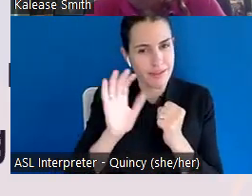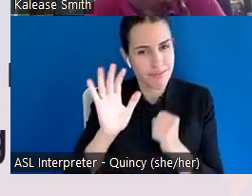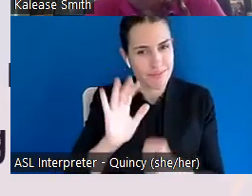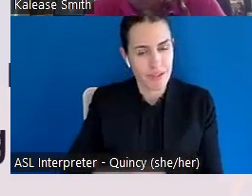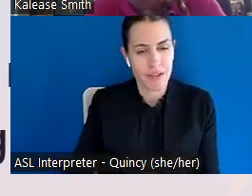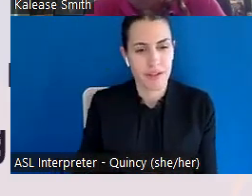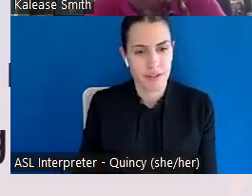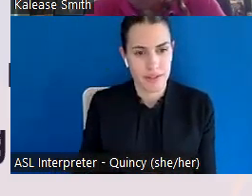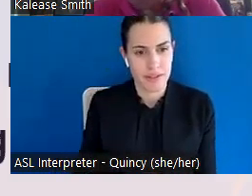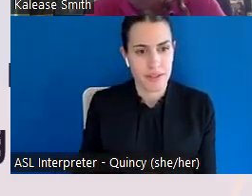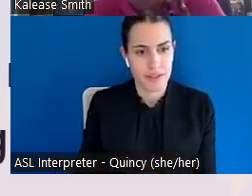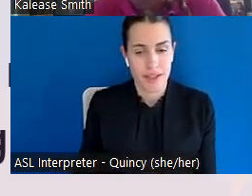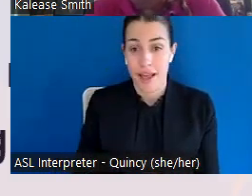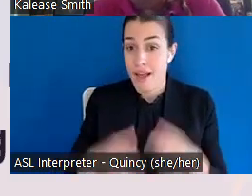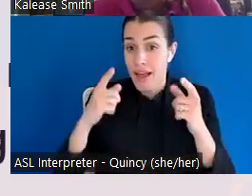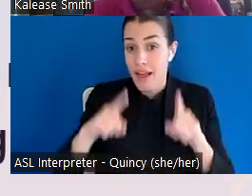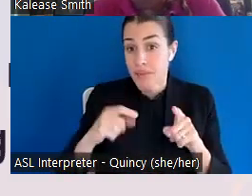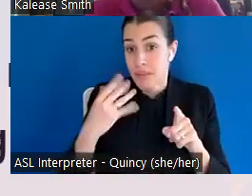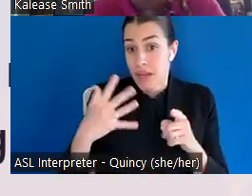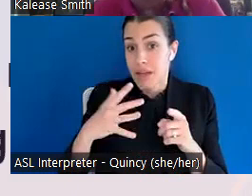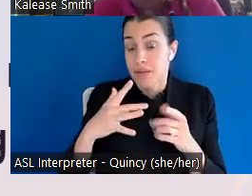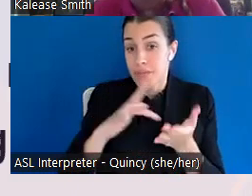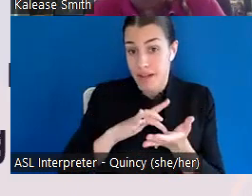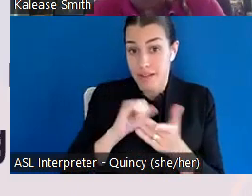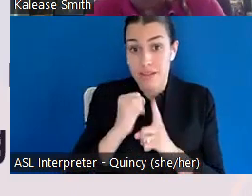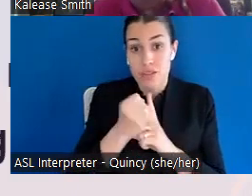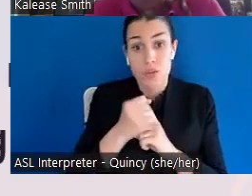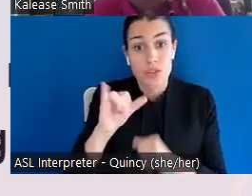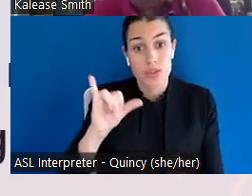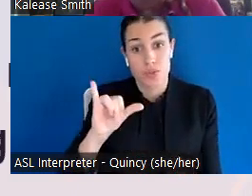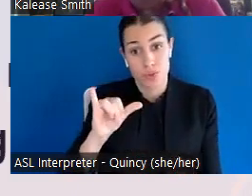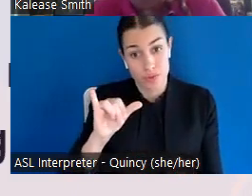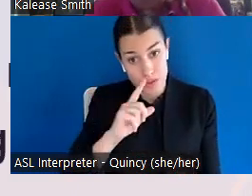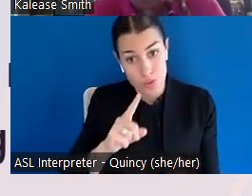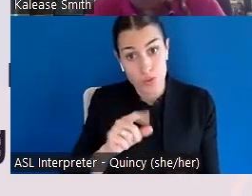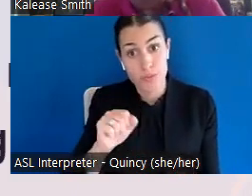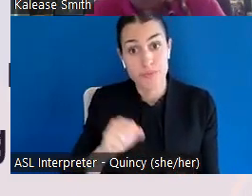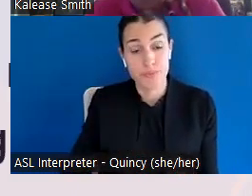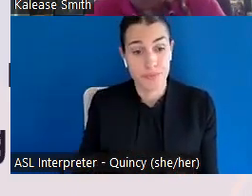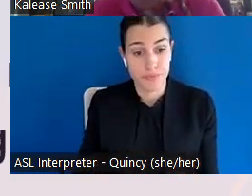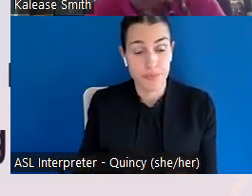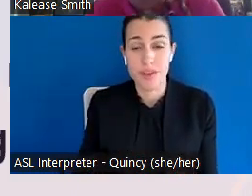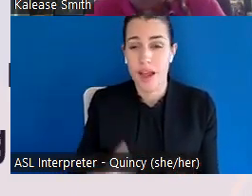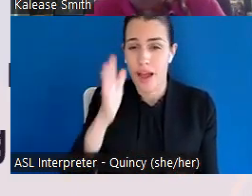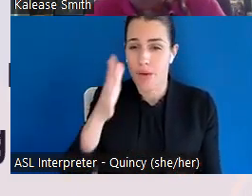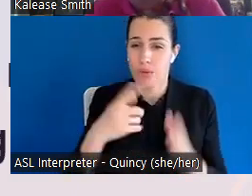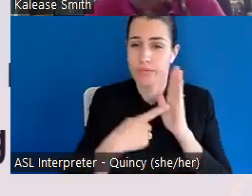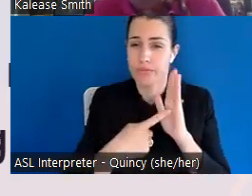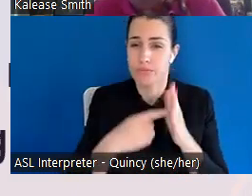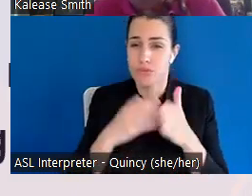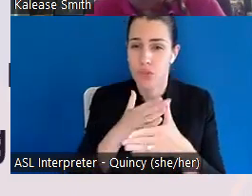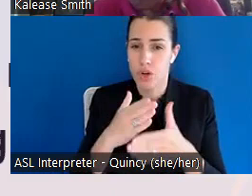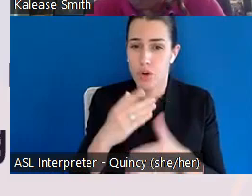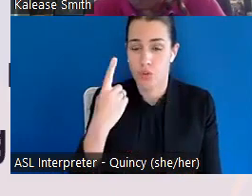It happens in medical situations as well, definitely true. I'm going to share one prominent historical example that I